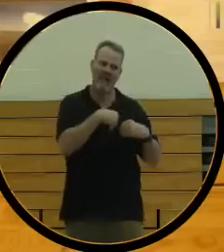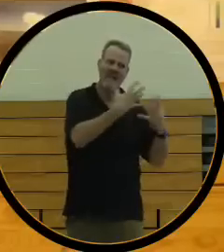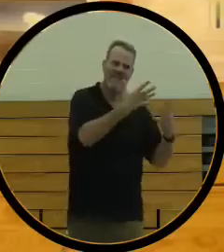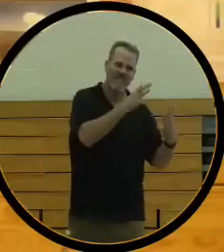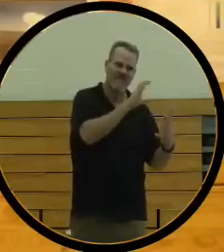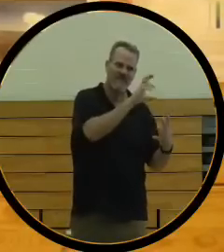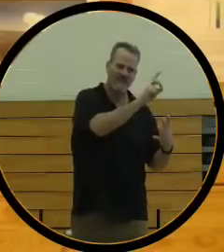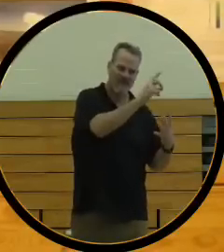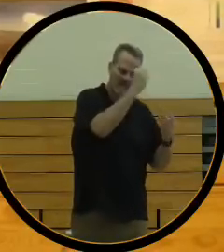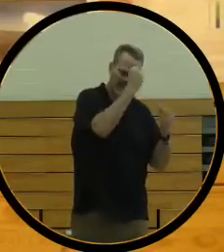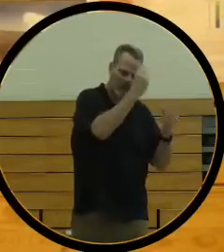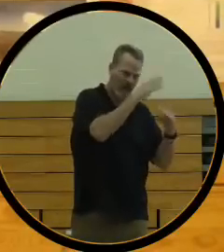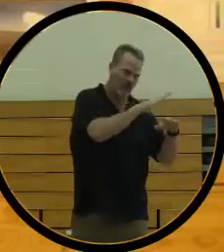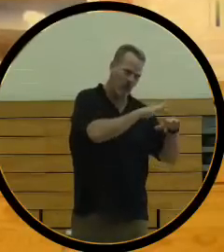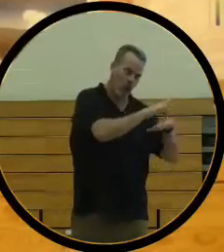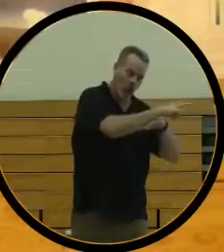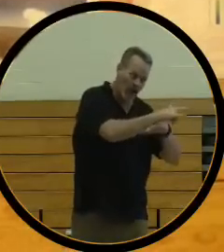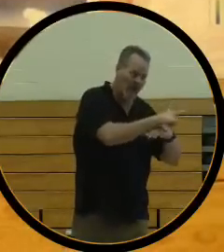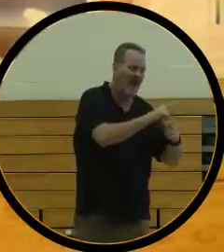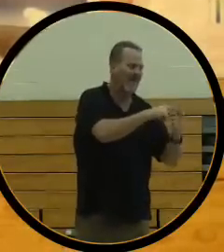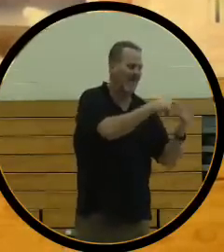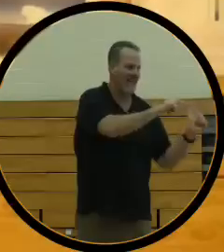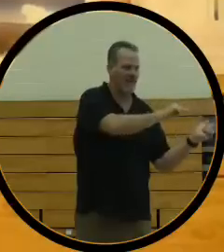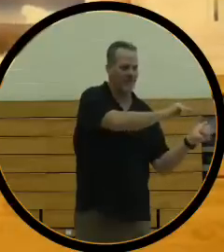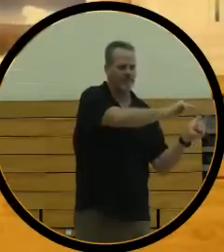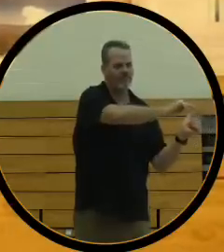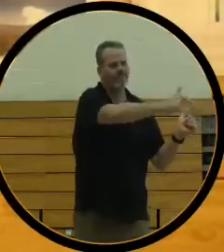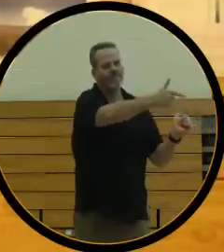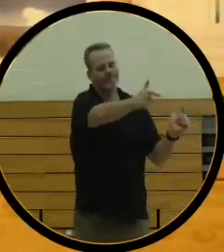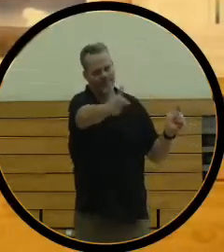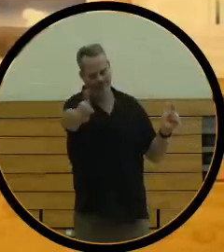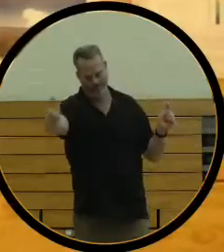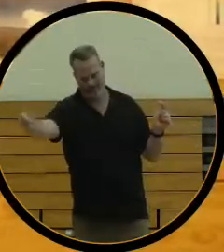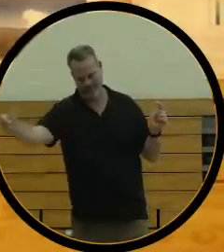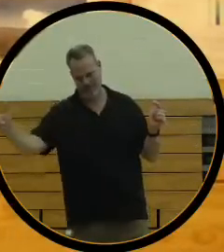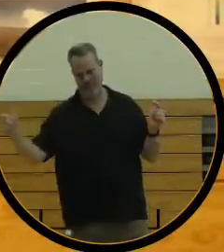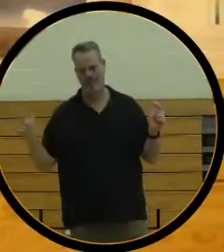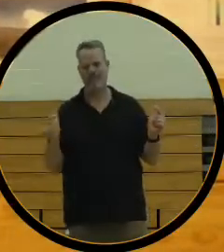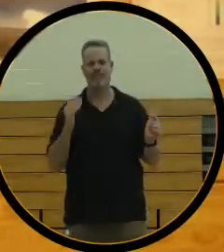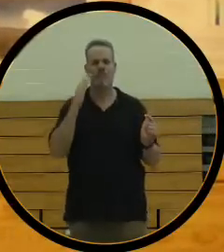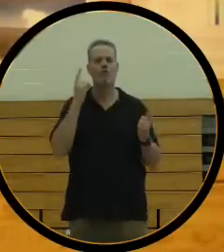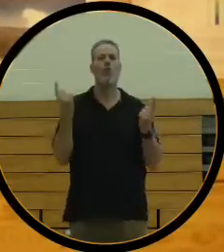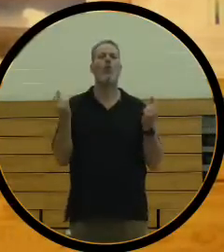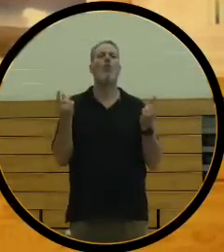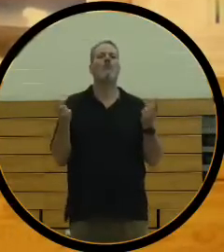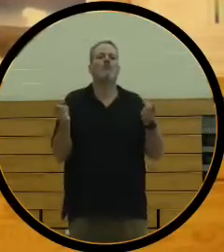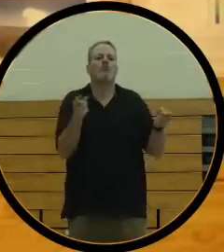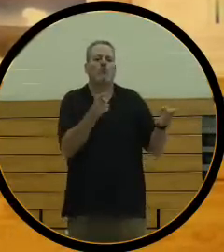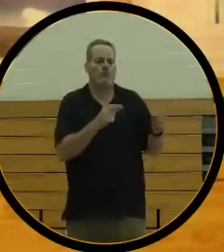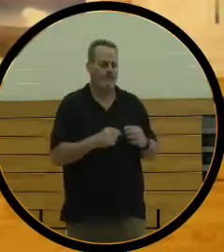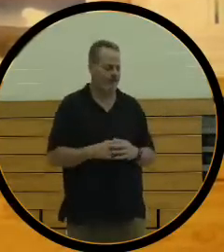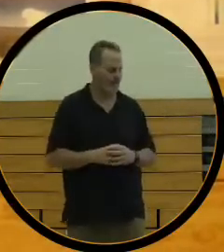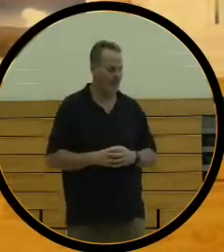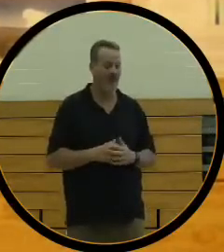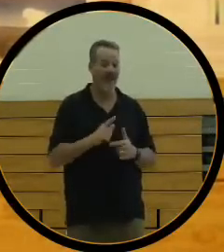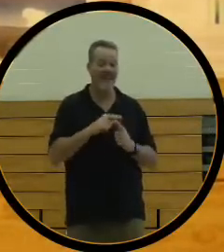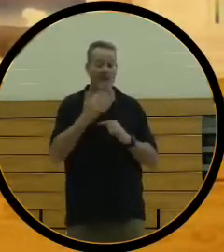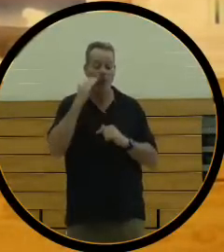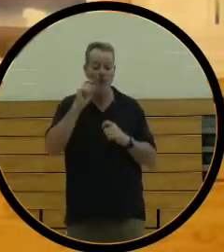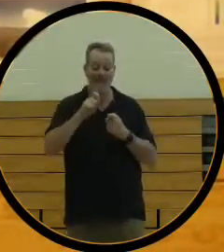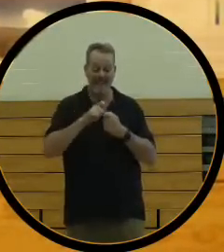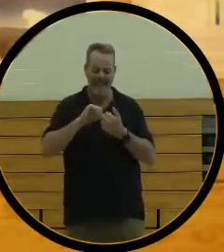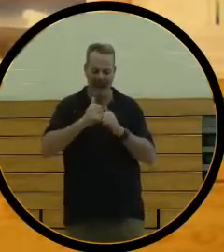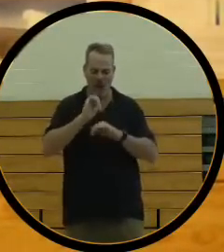as possible to get it to you guys so that you know the appropriate actions to take, and so they also know where they can open up shelters and